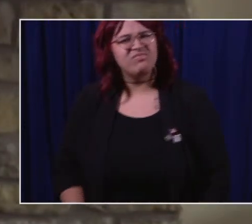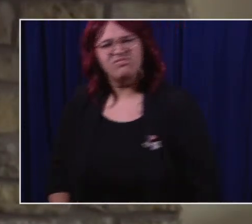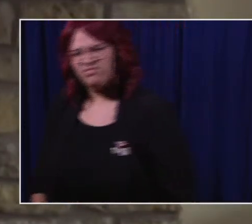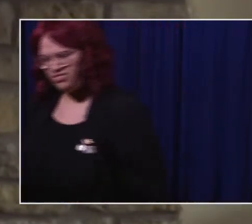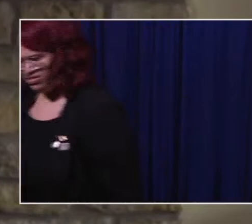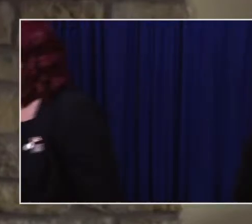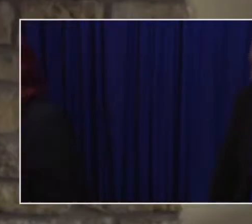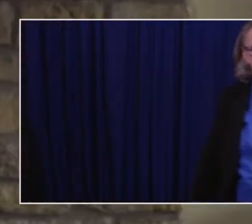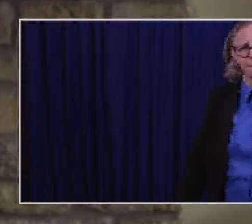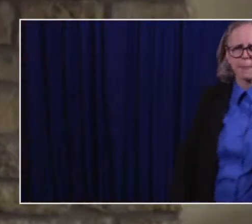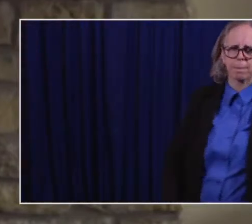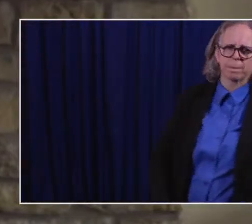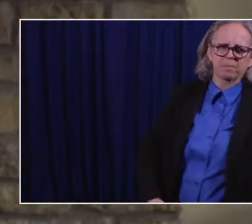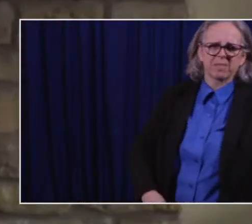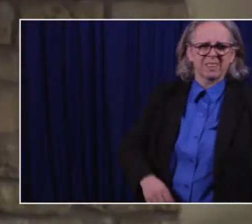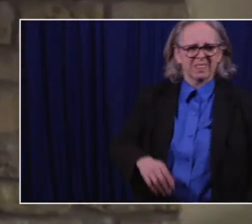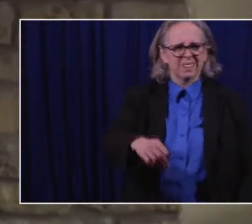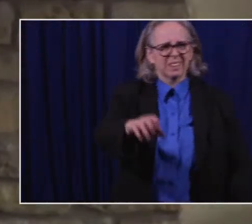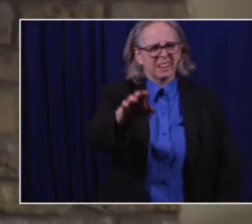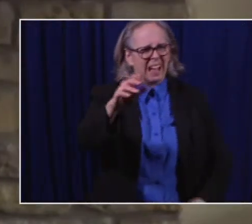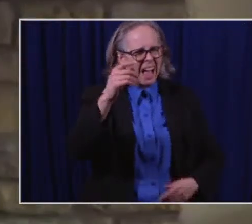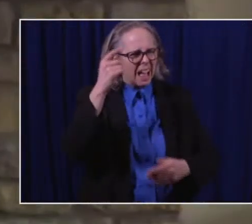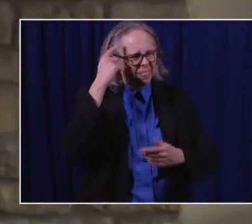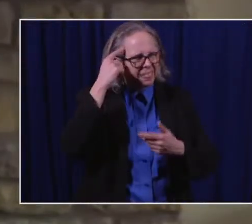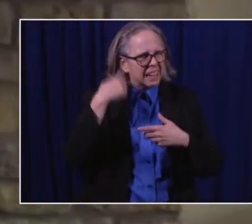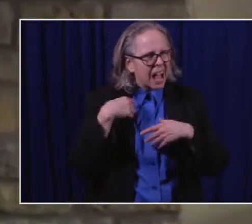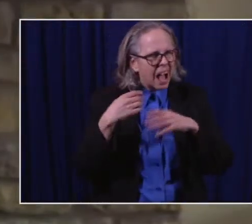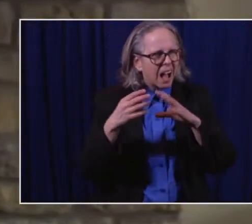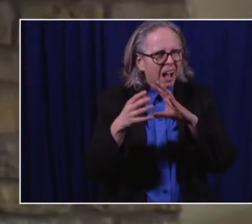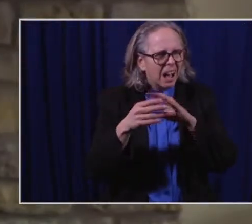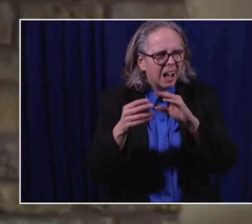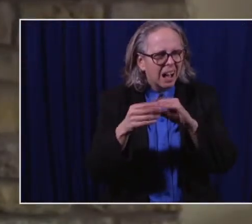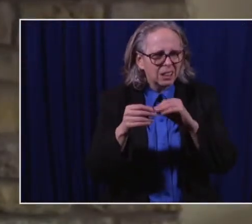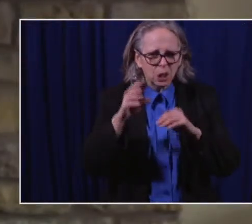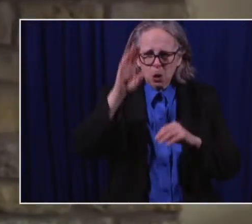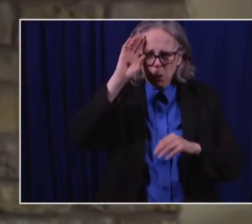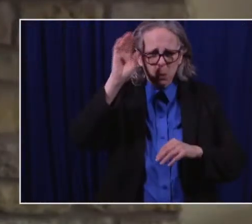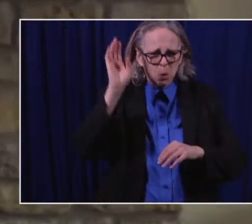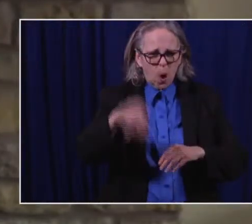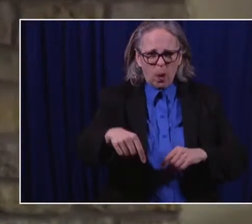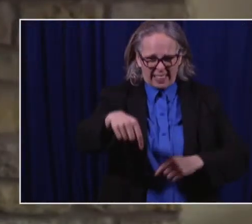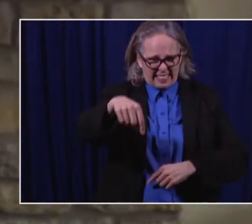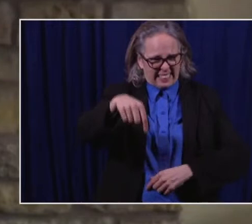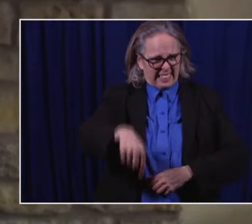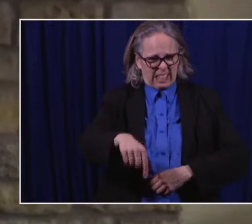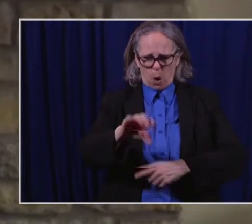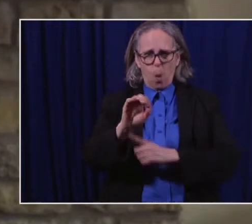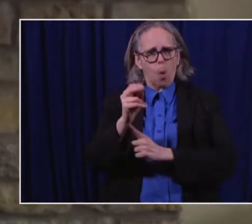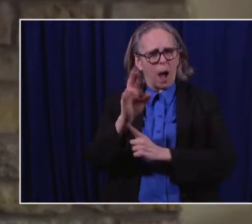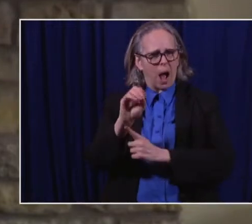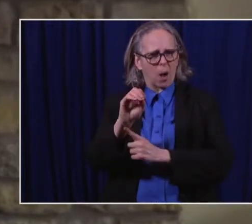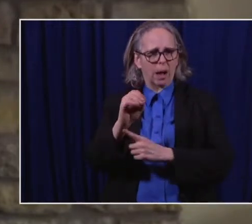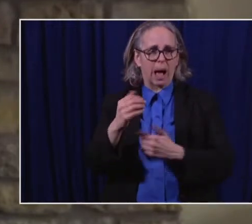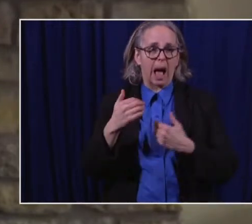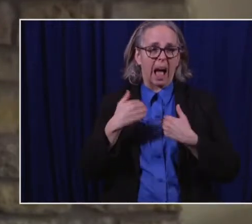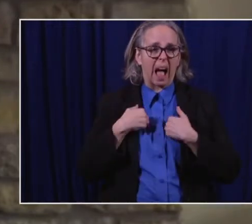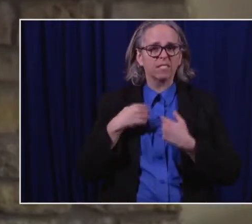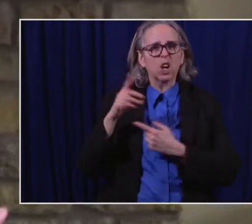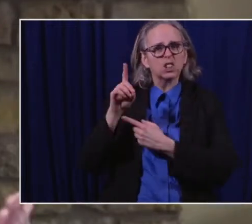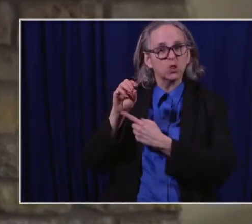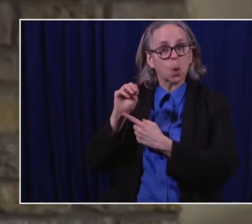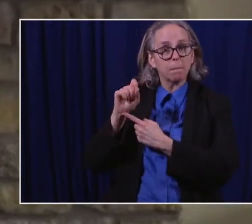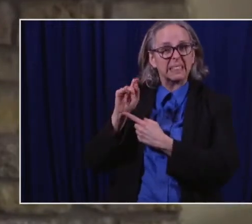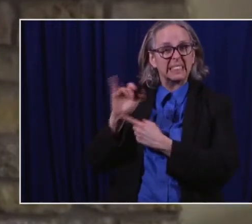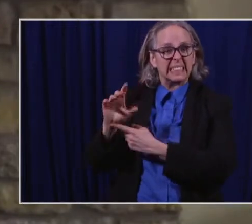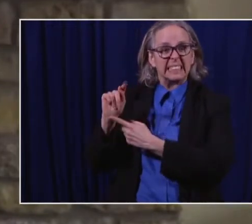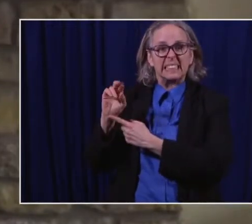about the fact that we have domestic terrorists in Ohio, and I'm very concerned about it. As far as the actual training, I'm